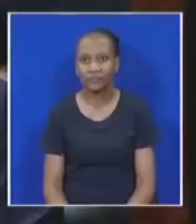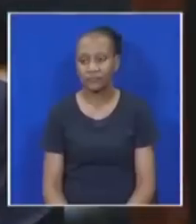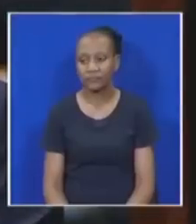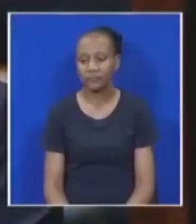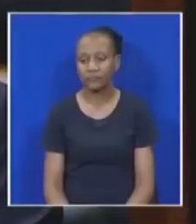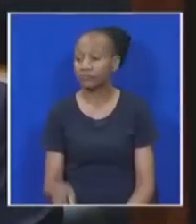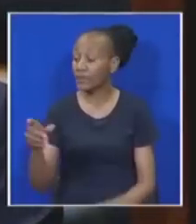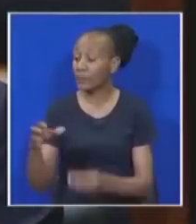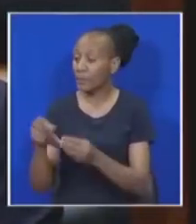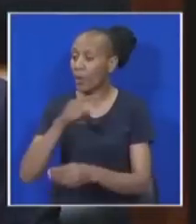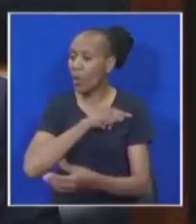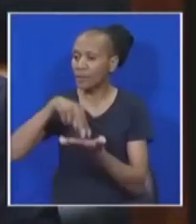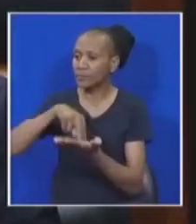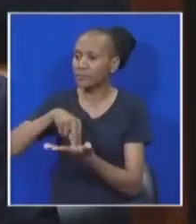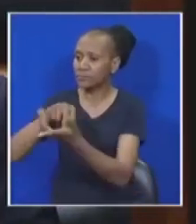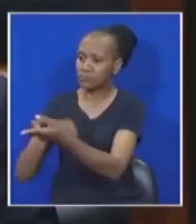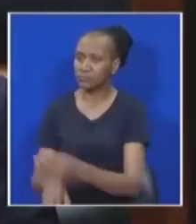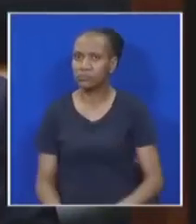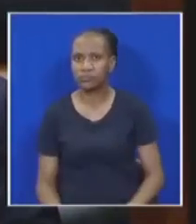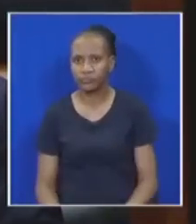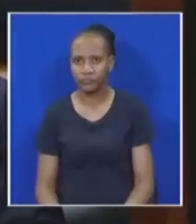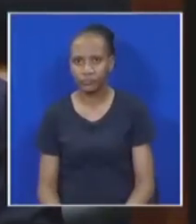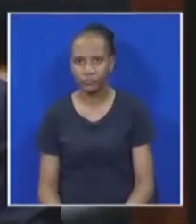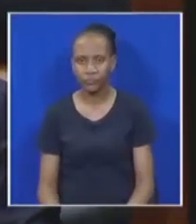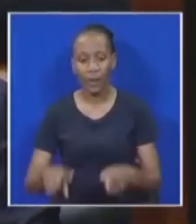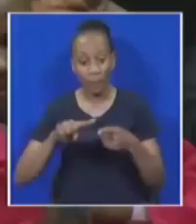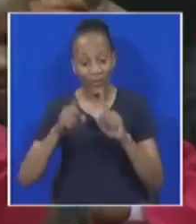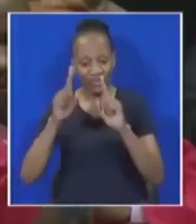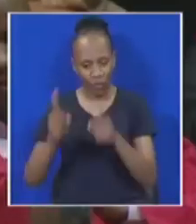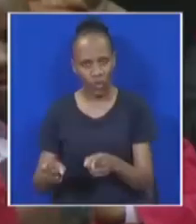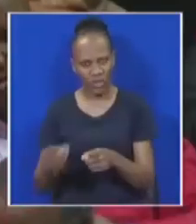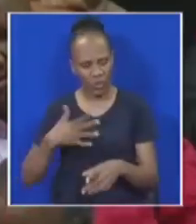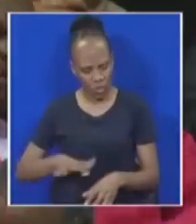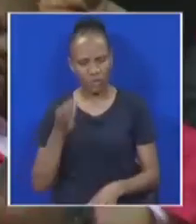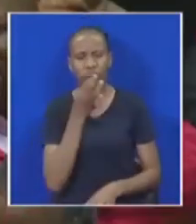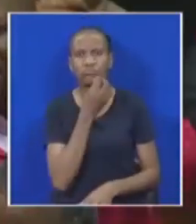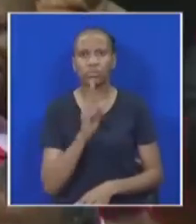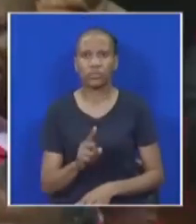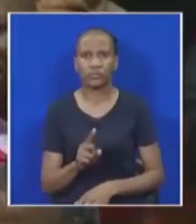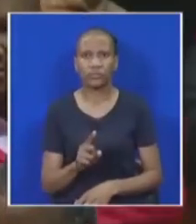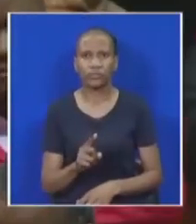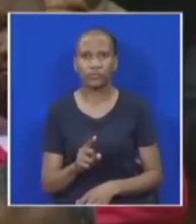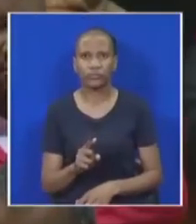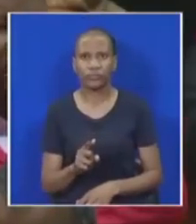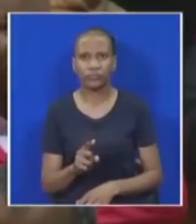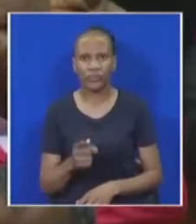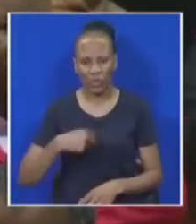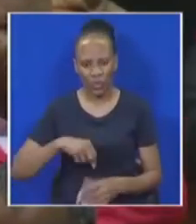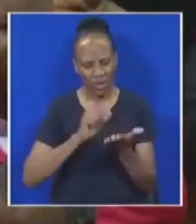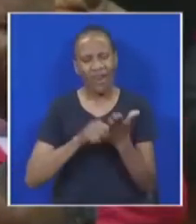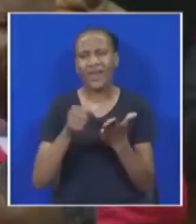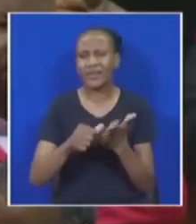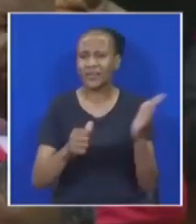what are you rising on? I'm rising on a point of order to say that we have written you recurrent